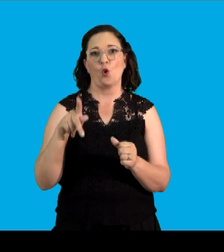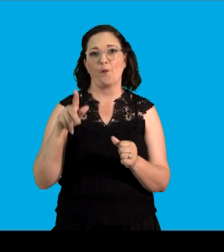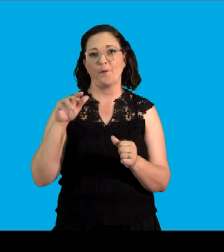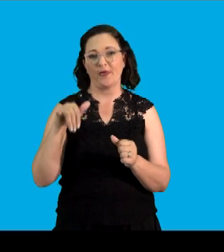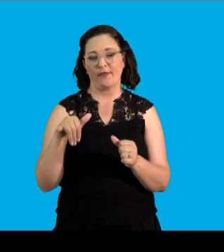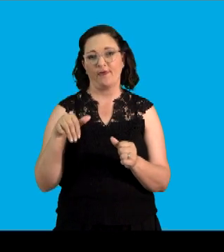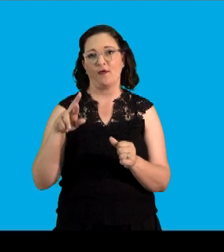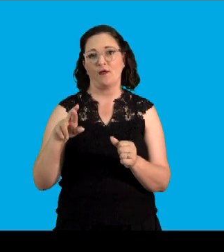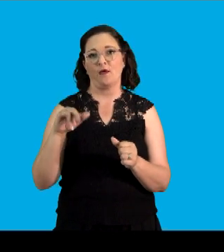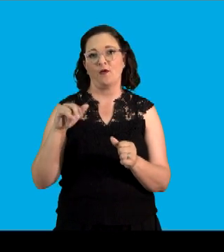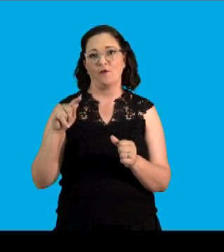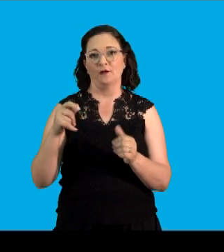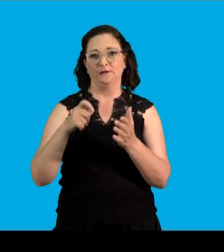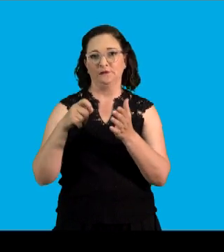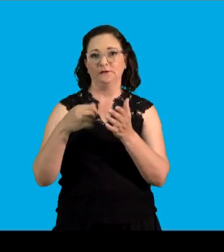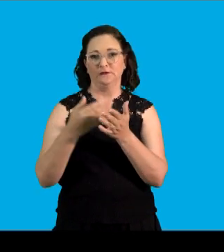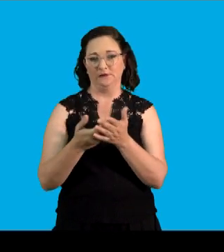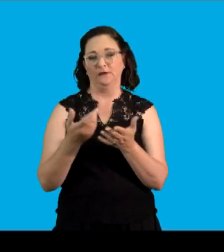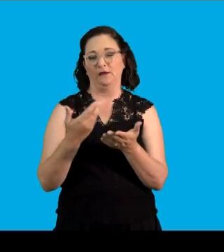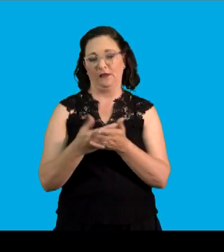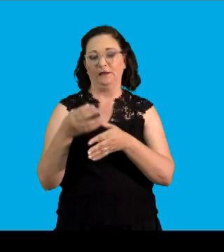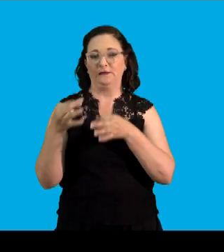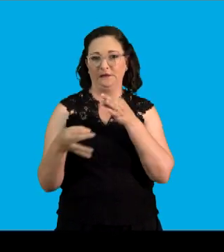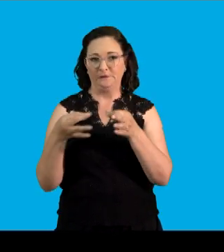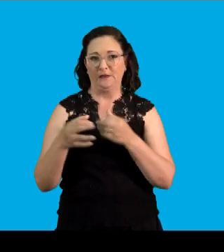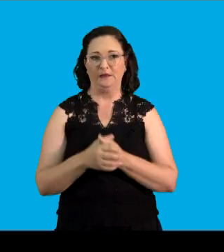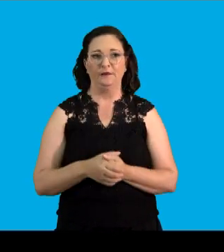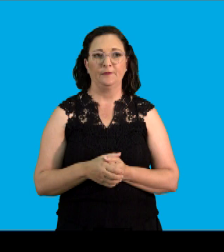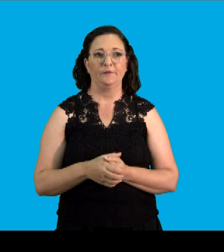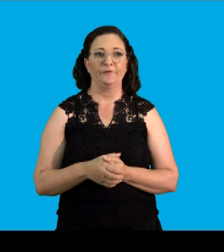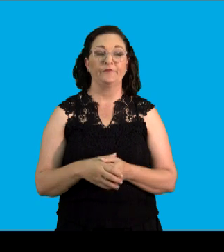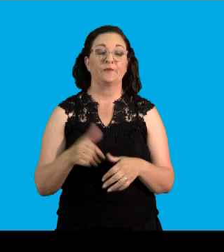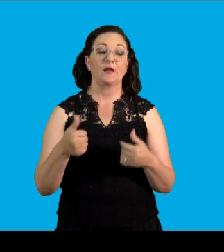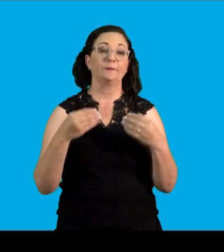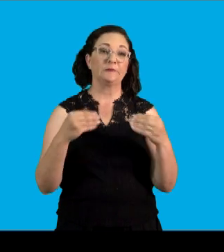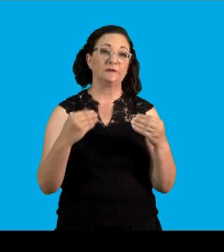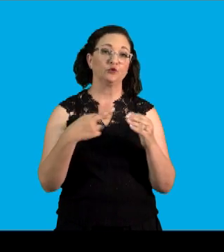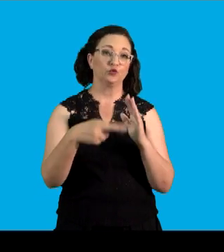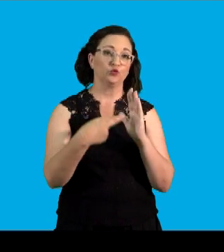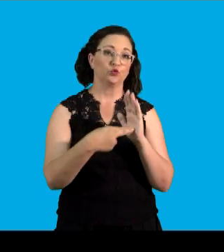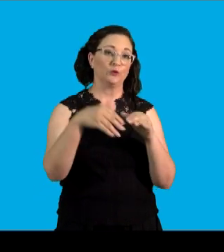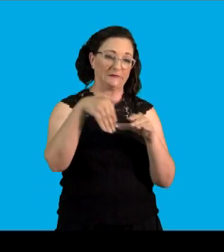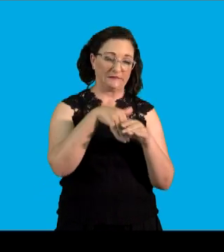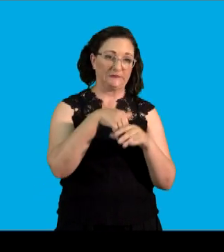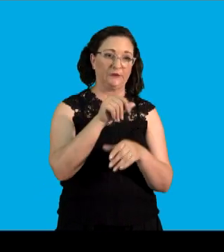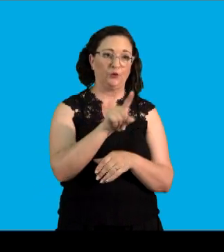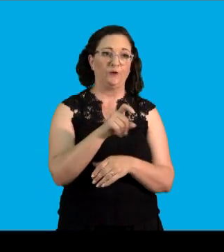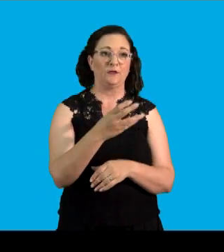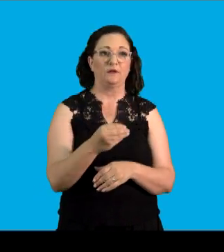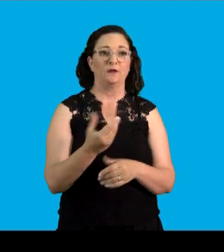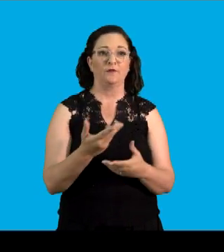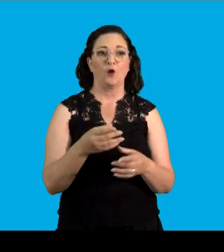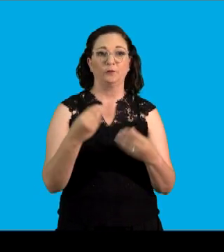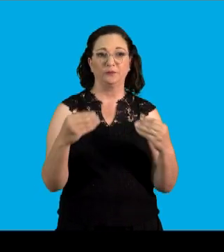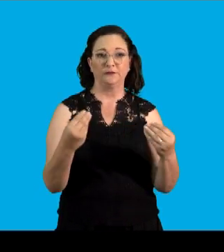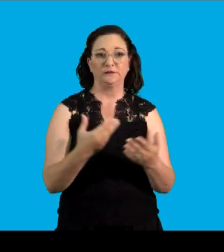copyright and then you also explain. I hope I am clear. And then there's business roles also in question 4. Advise